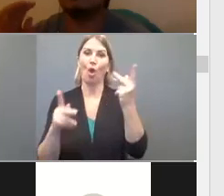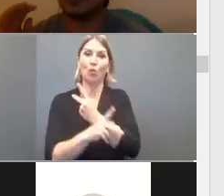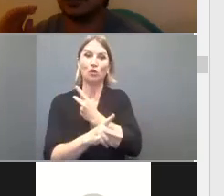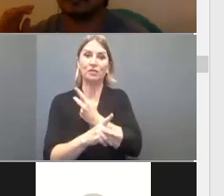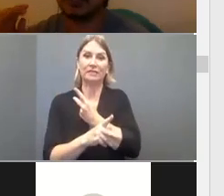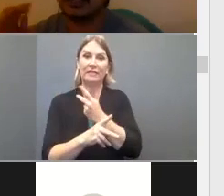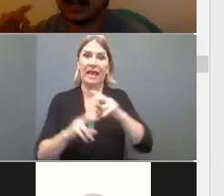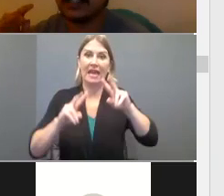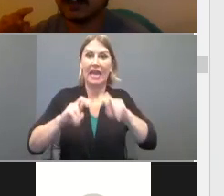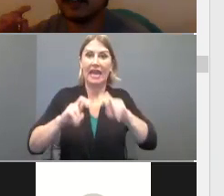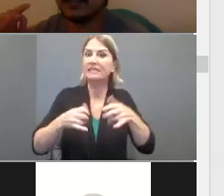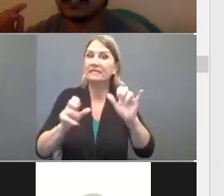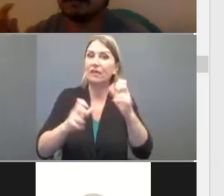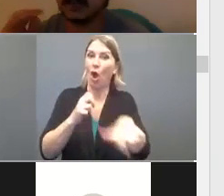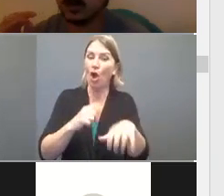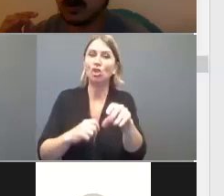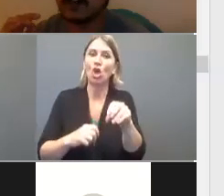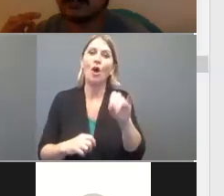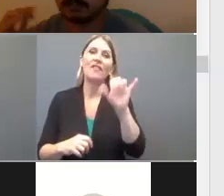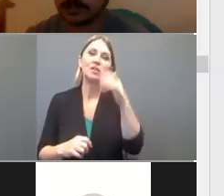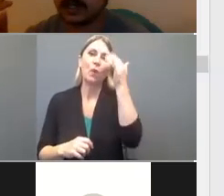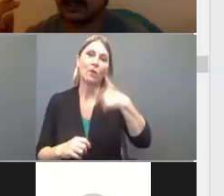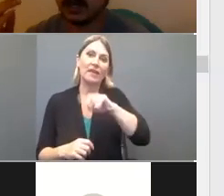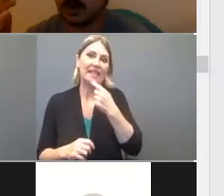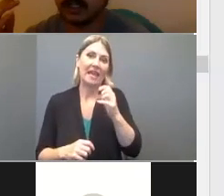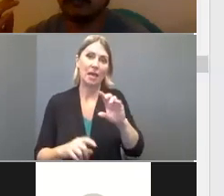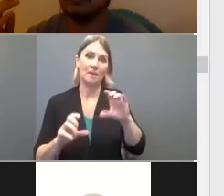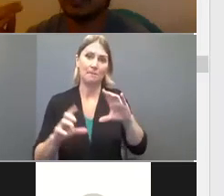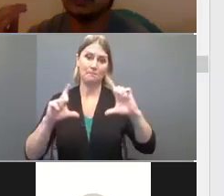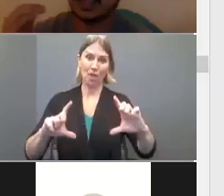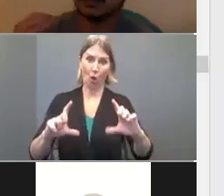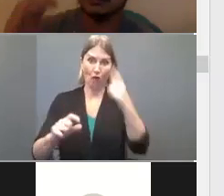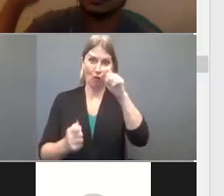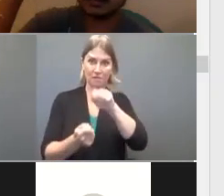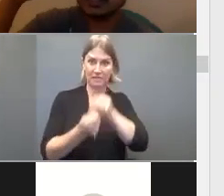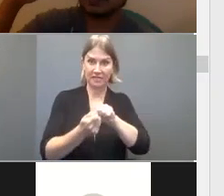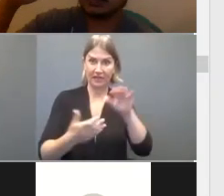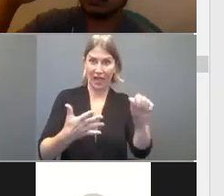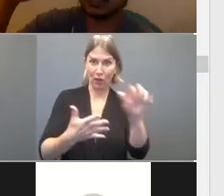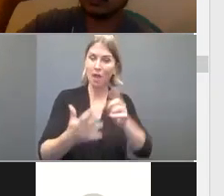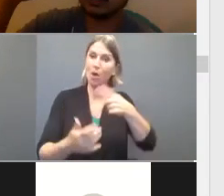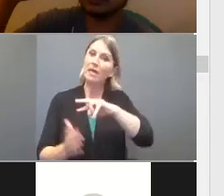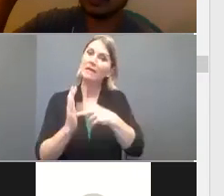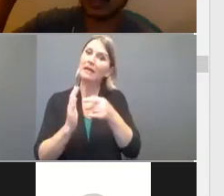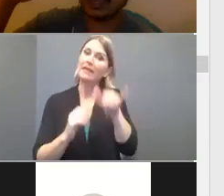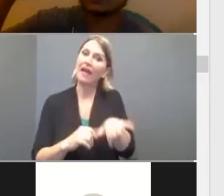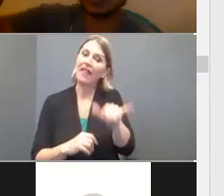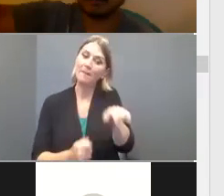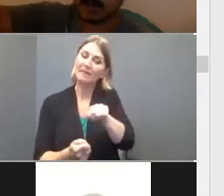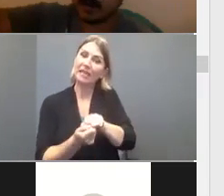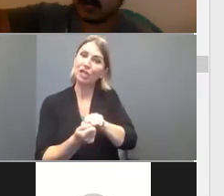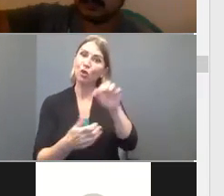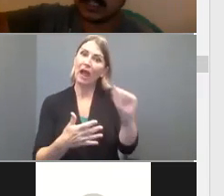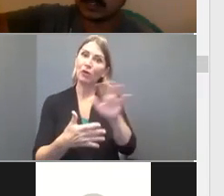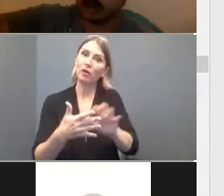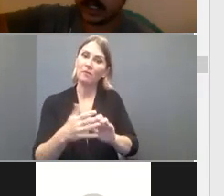is still difficult. That is why when we say big O of a certain algorithm, we mean that this particular algorithm has the